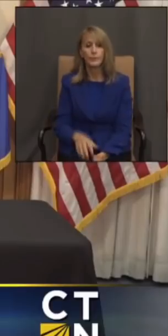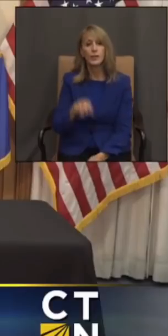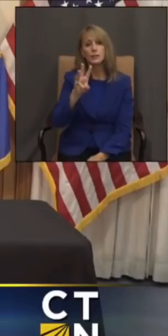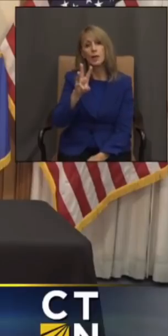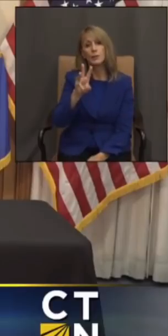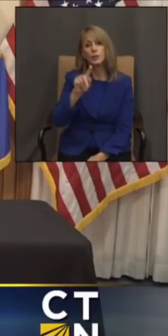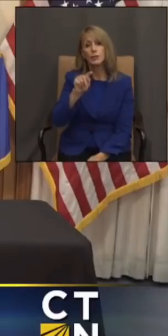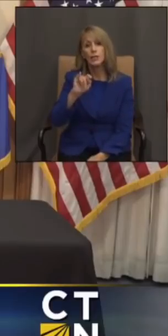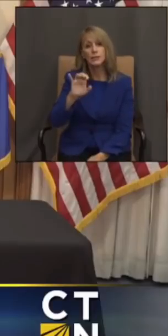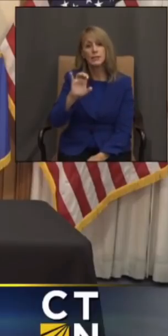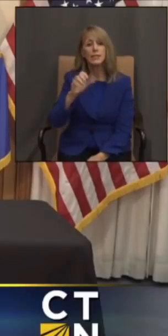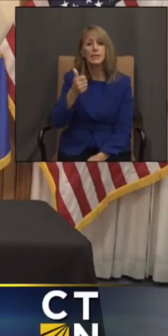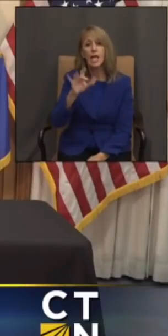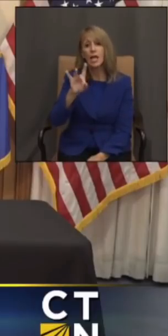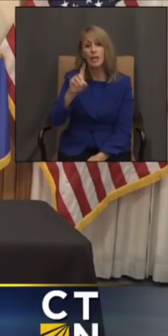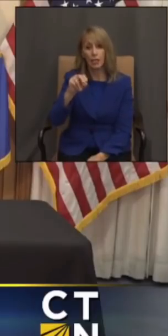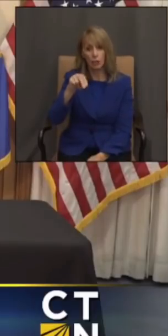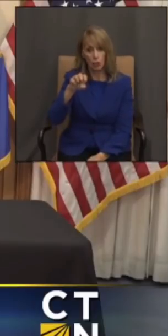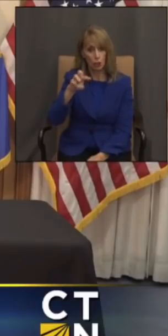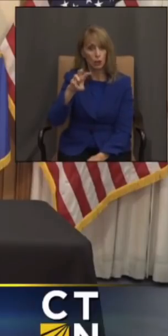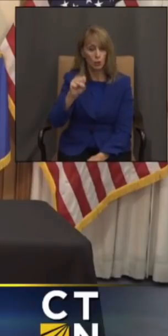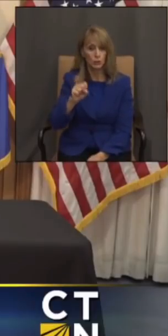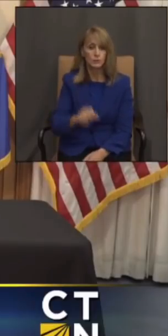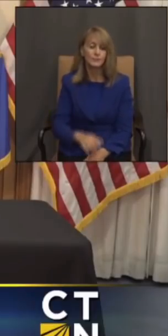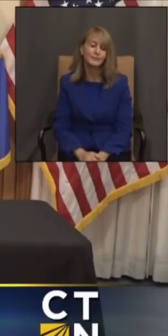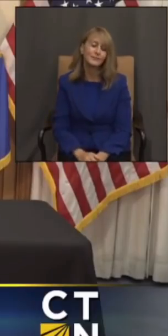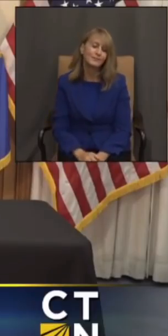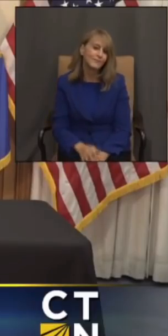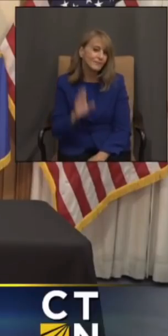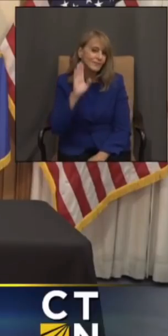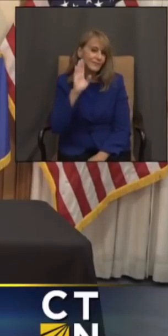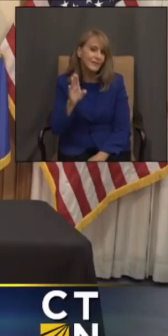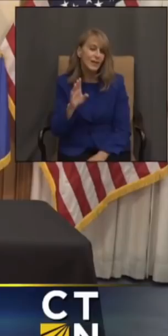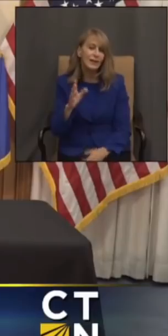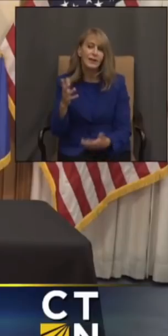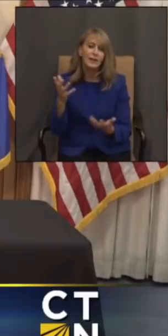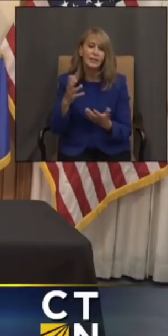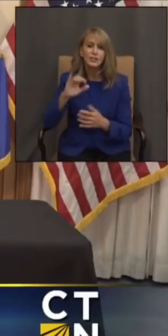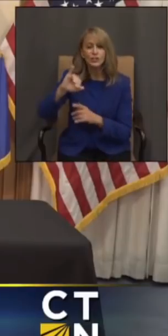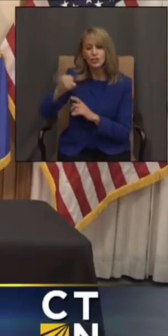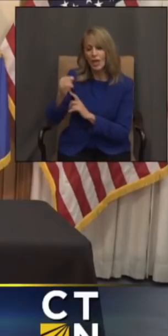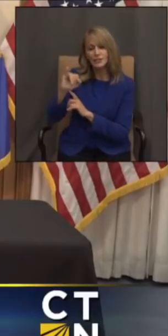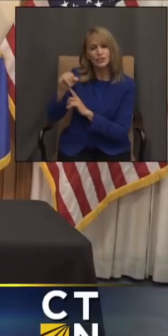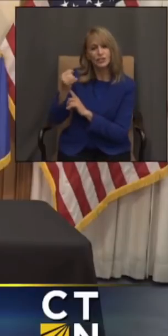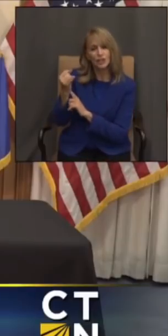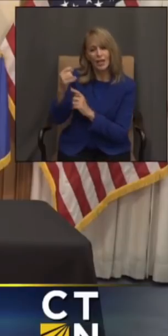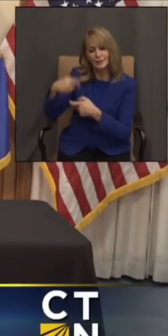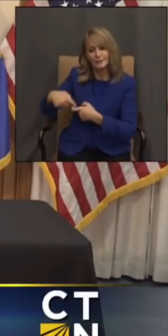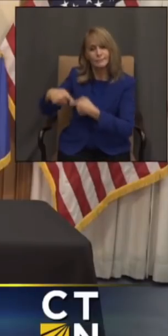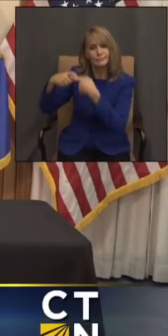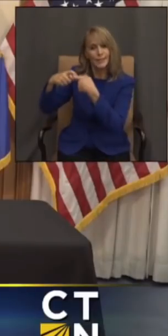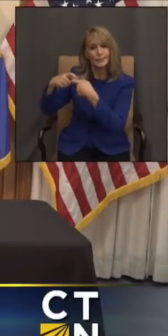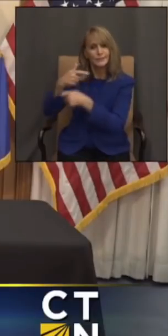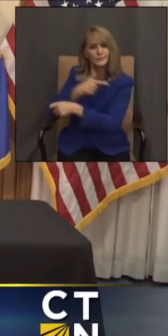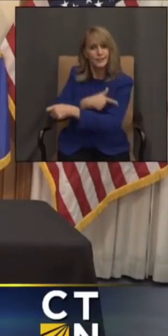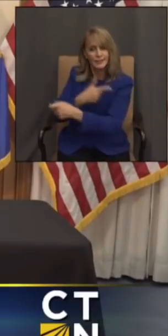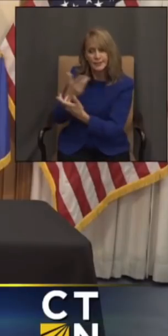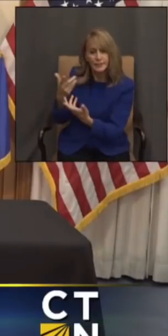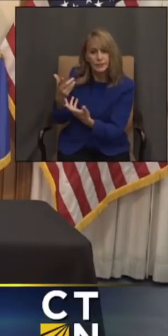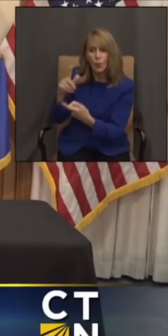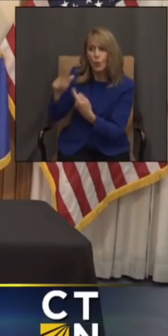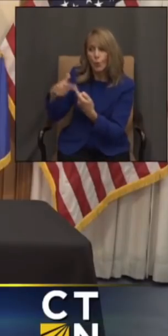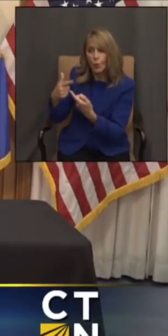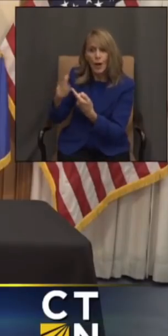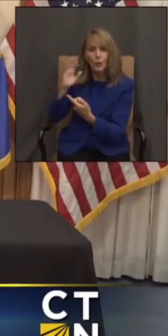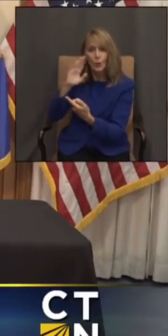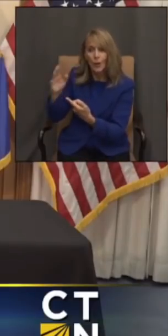WTIC 1080 News. Hi, what's the latest from the feds on the Johnson & Johnson suspension, and will we see a comeback this